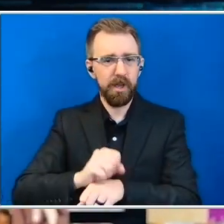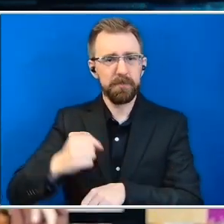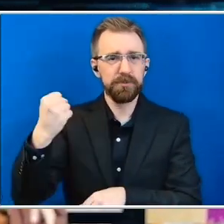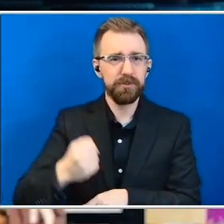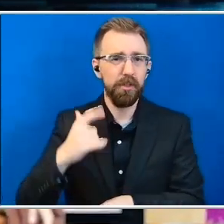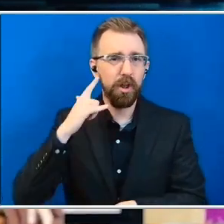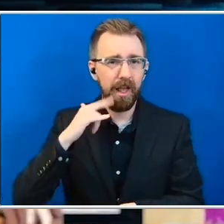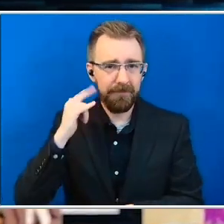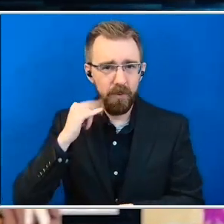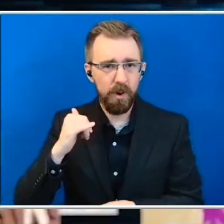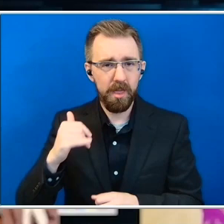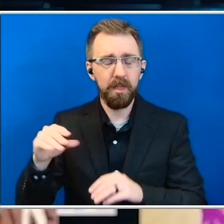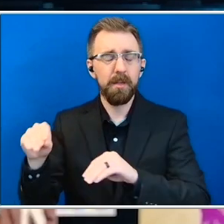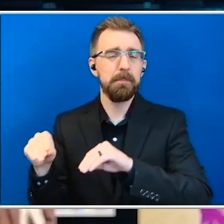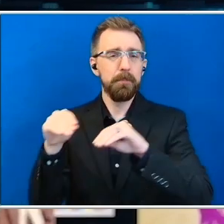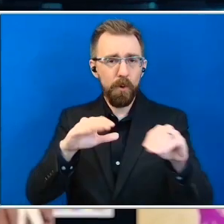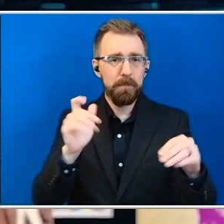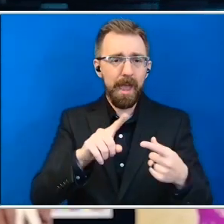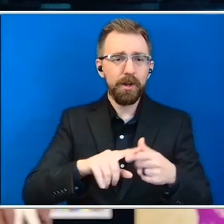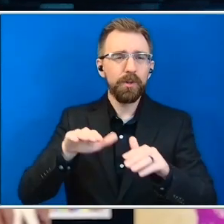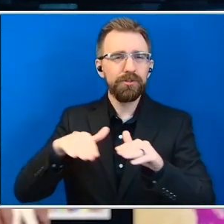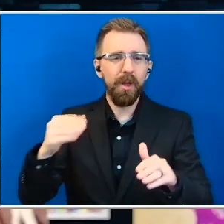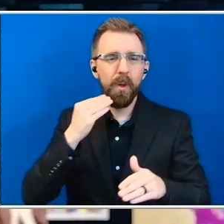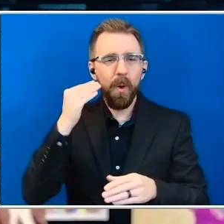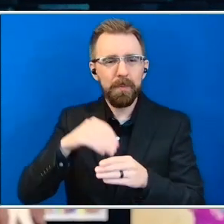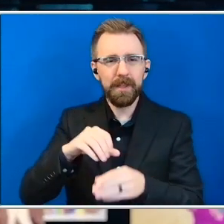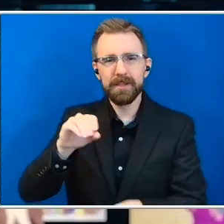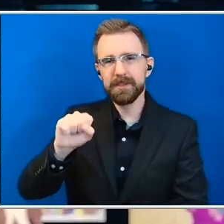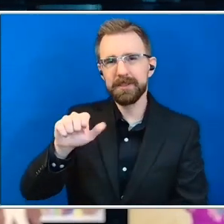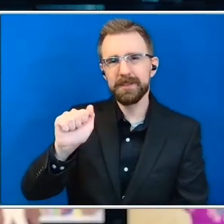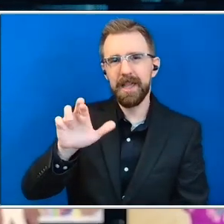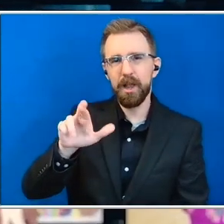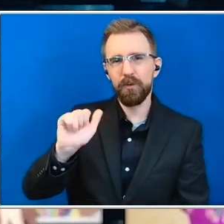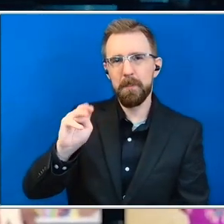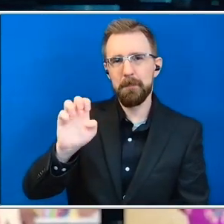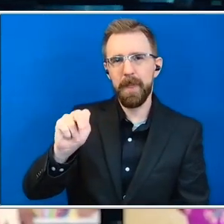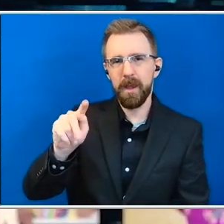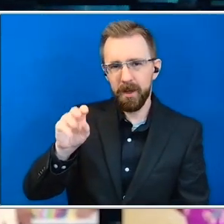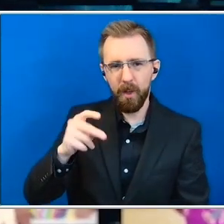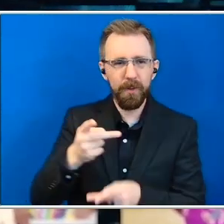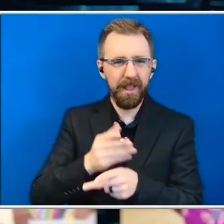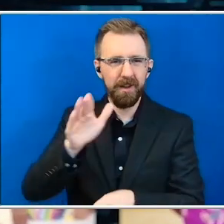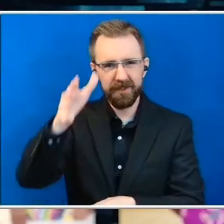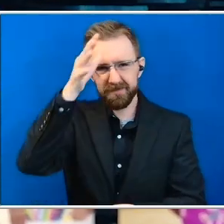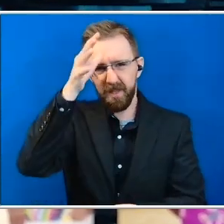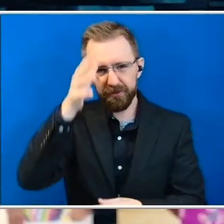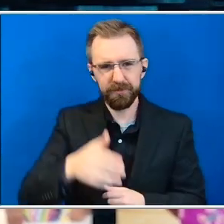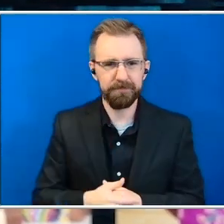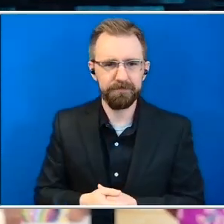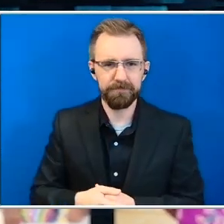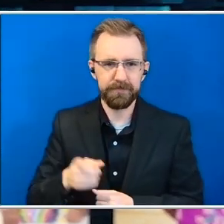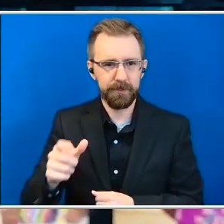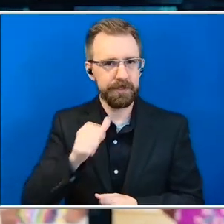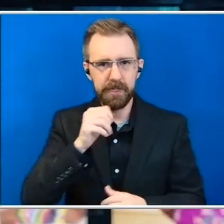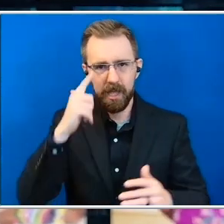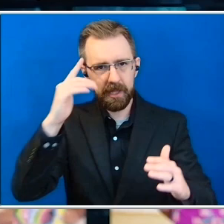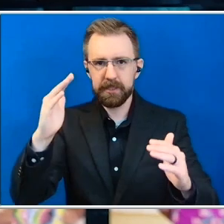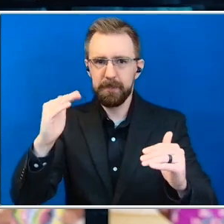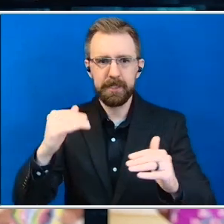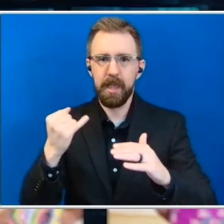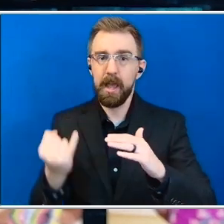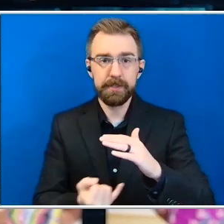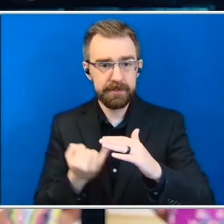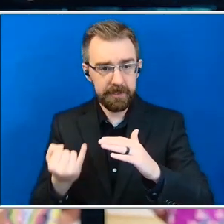to move back to his childhood home in Sacramento to care for his father. He was not expecting the isolation that can tear